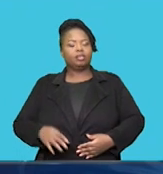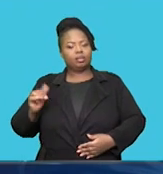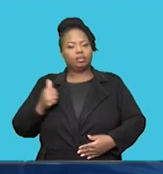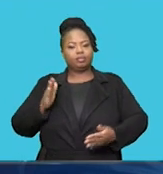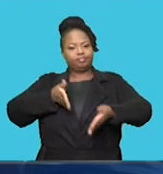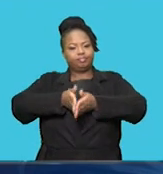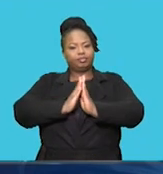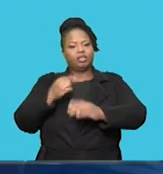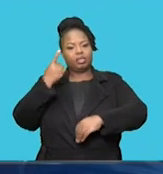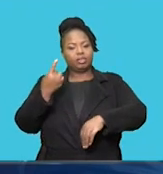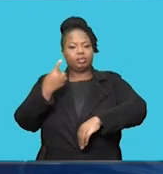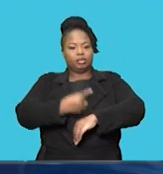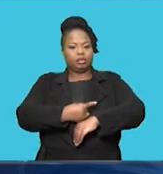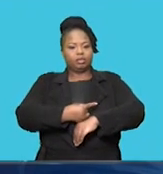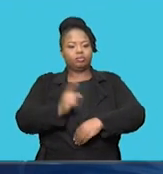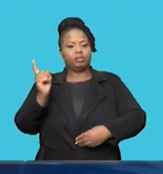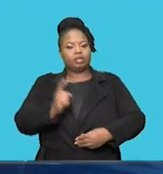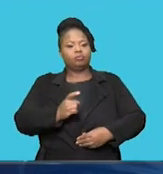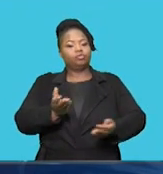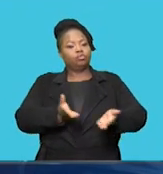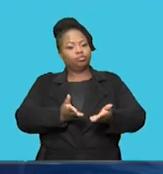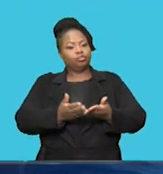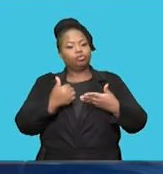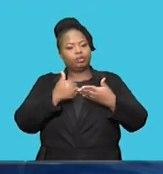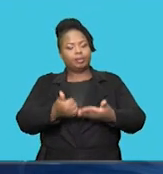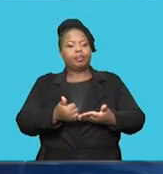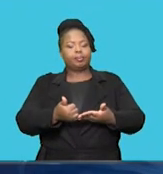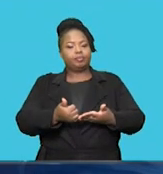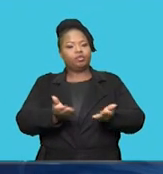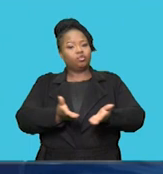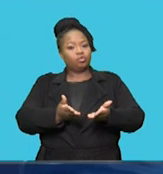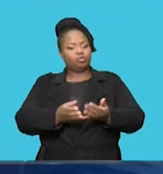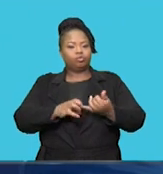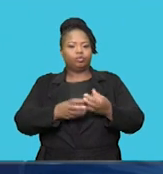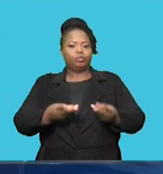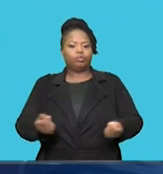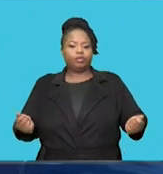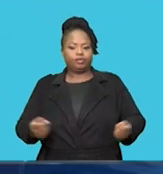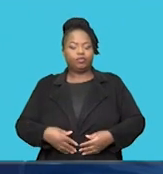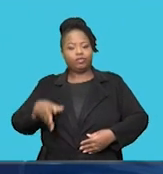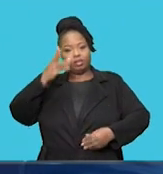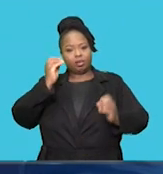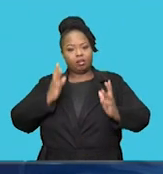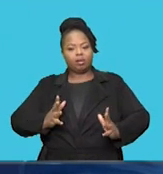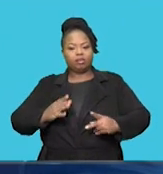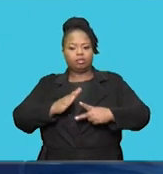to school the following day to come and assist the school to deal with the matter of the two learners.